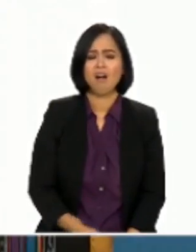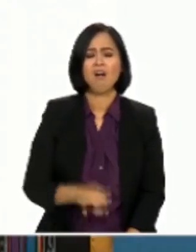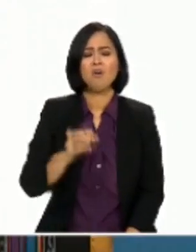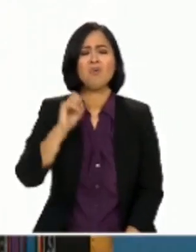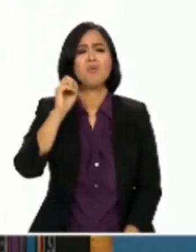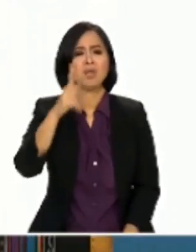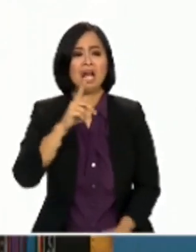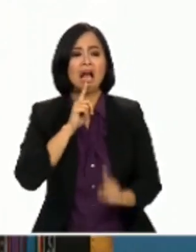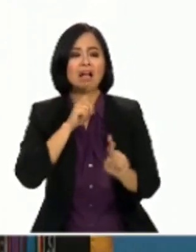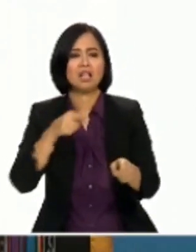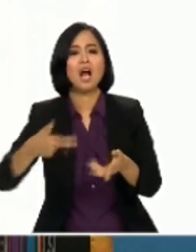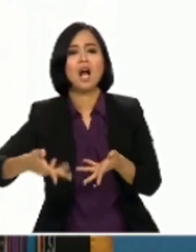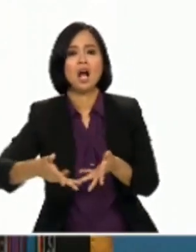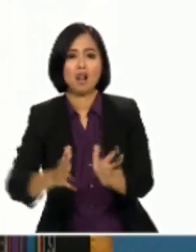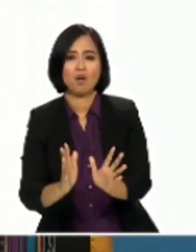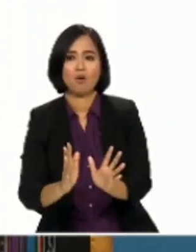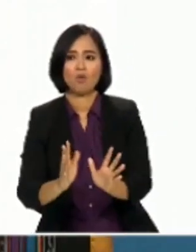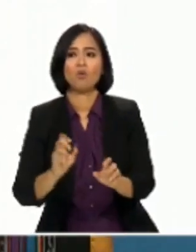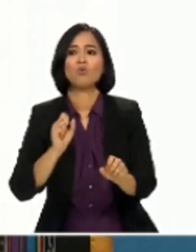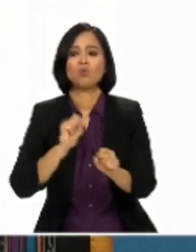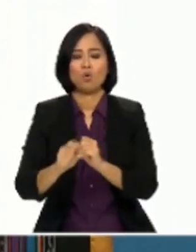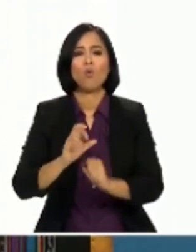you. Kaya pinabalik.